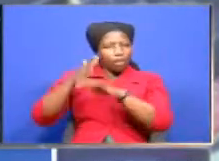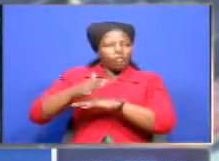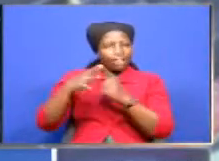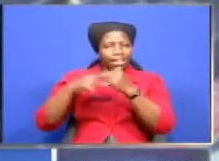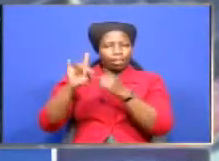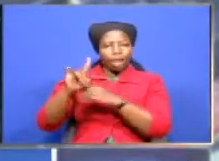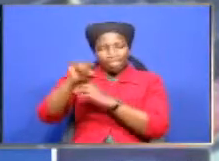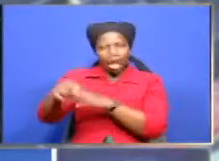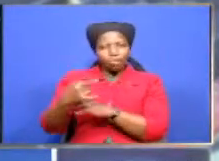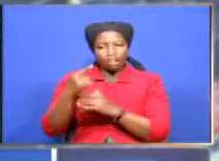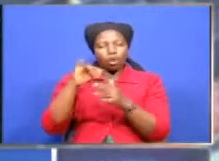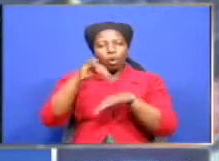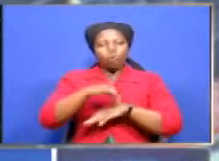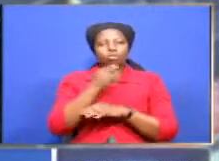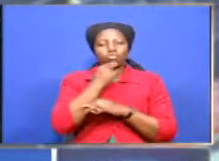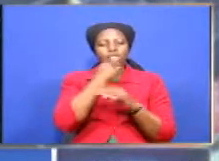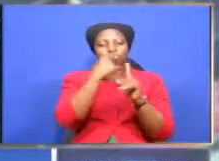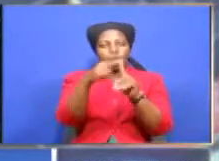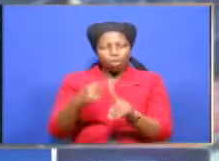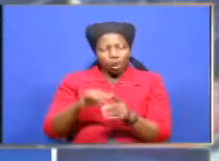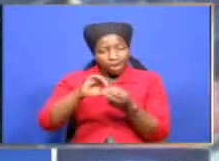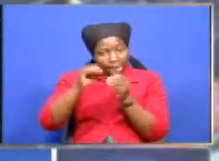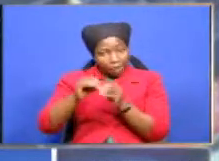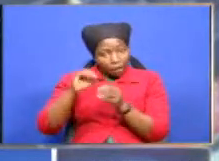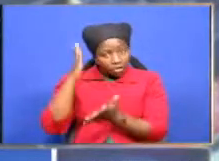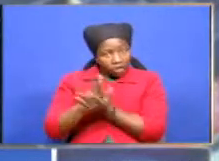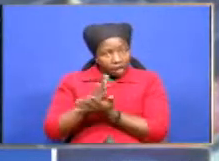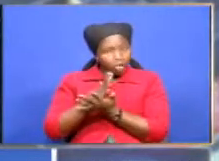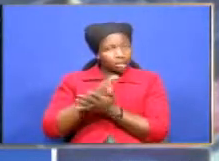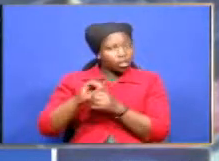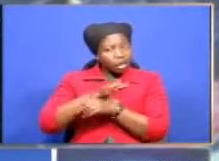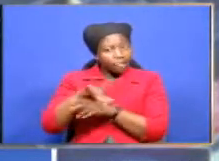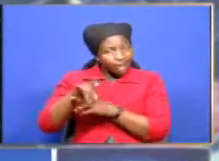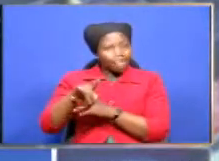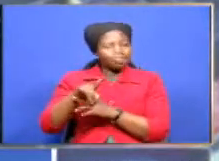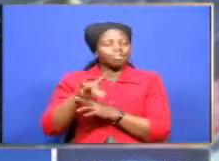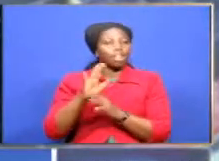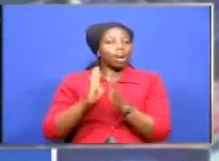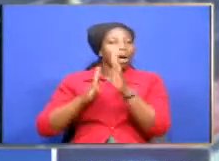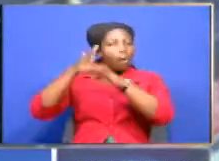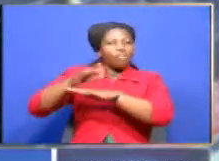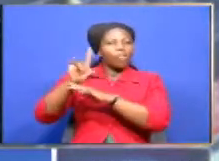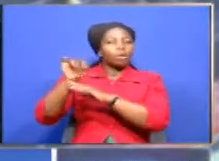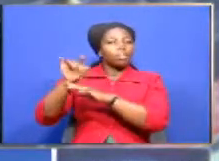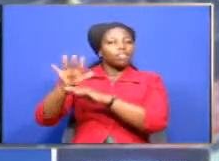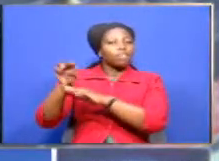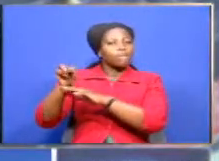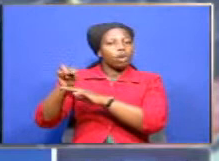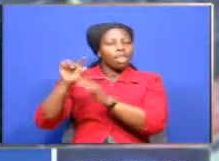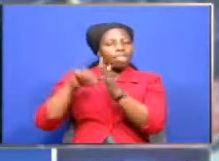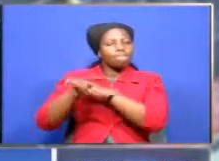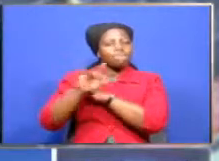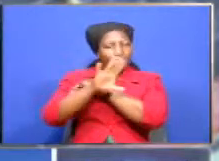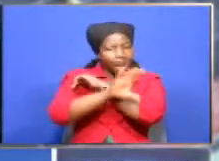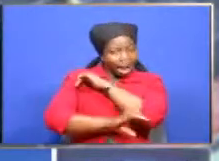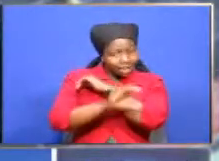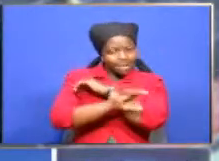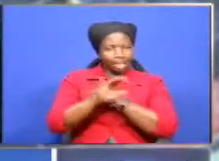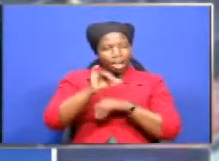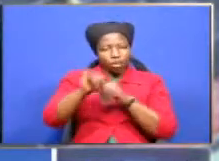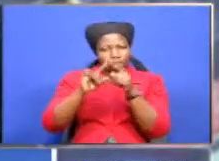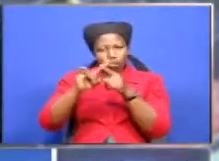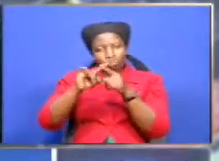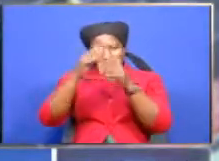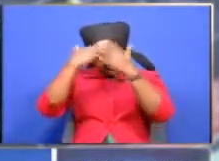total number of confirmed COVID-19 cases climbing above 1.5 million across the country, according to Johns